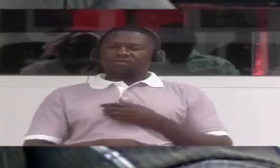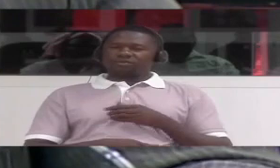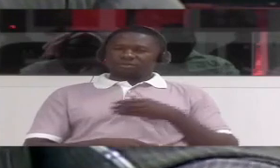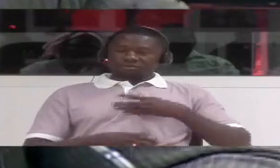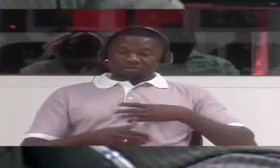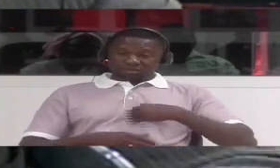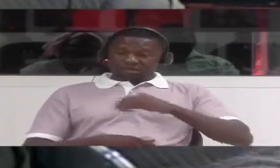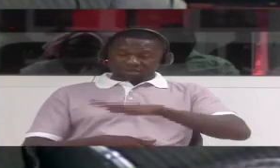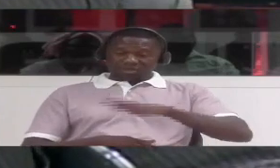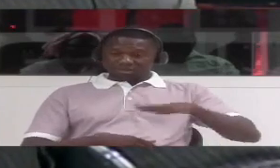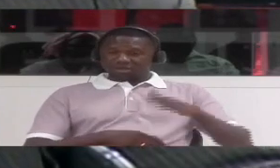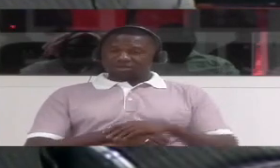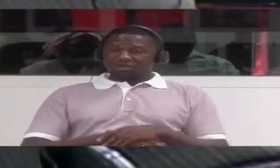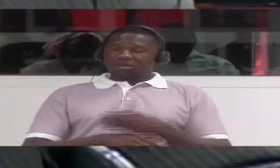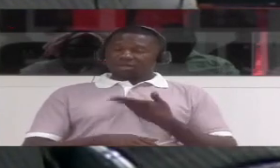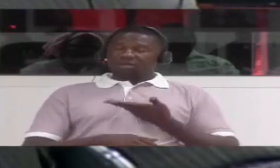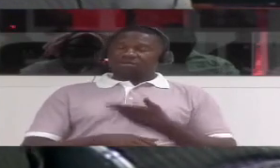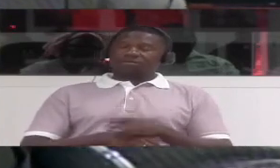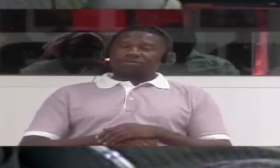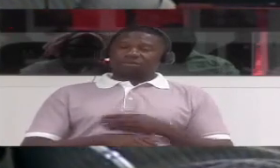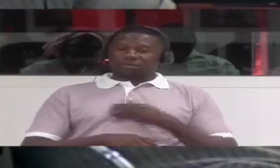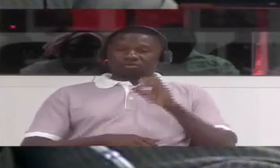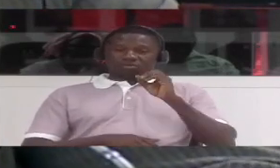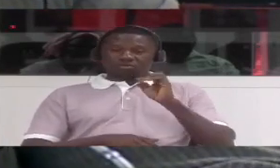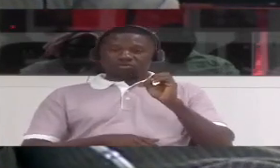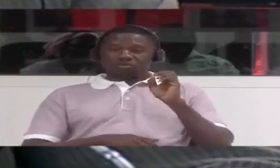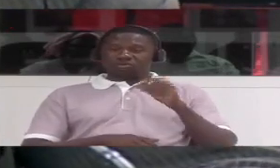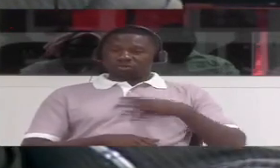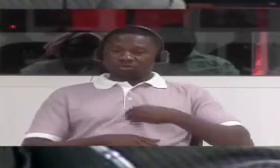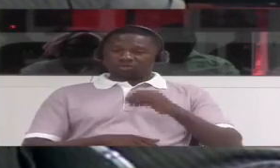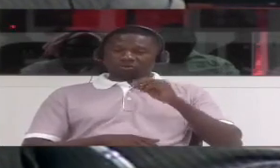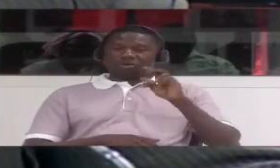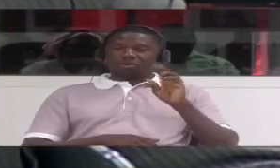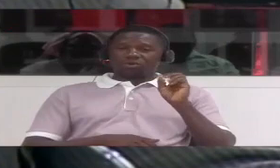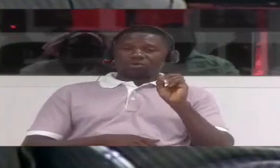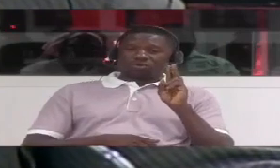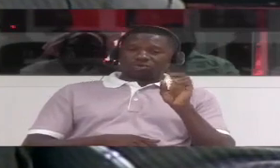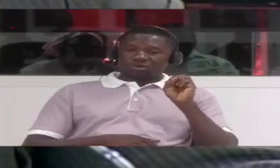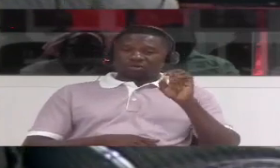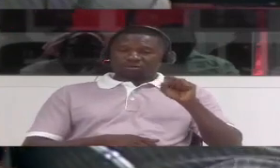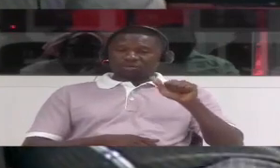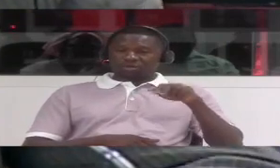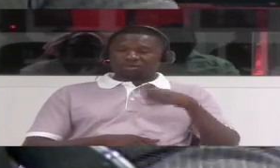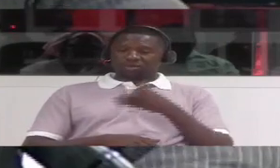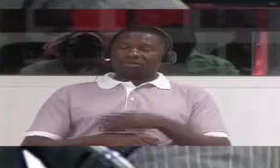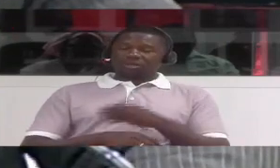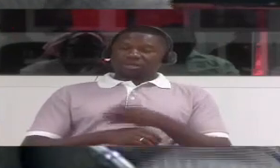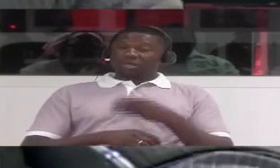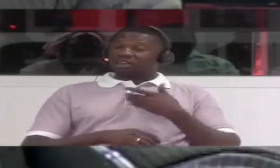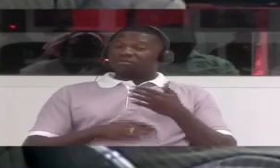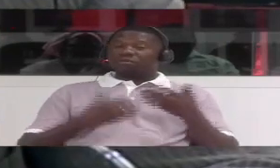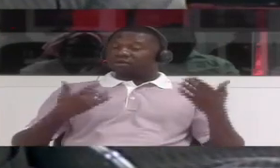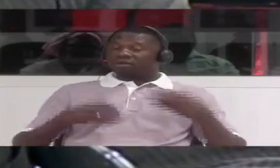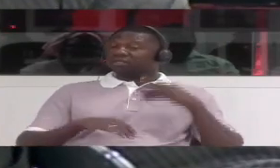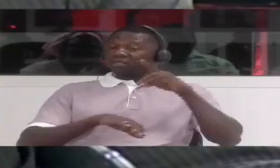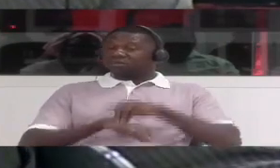had a lot of dependents. I come from a family where my brother had a lot of brothers and all their children. I was trying